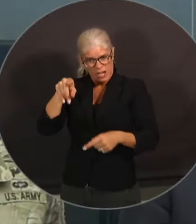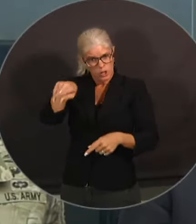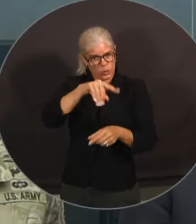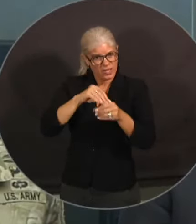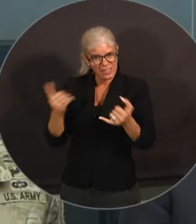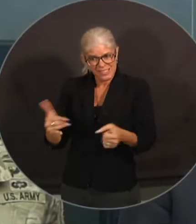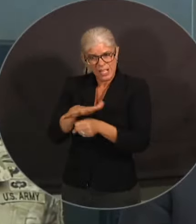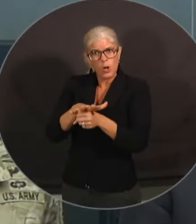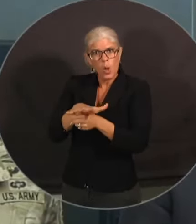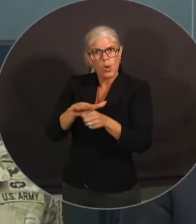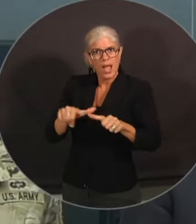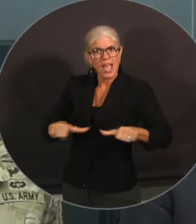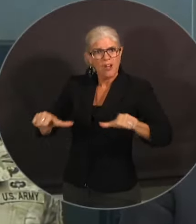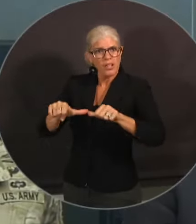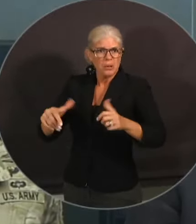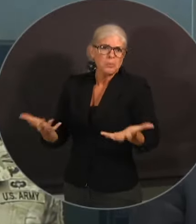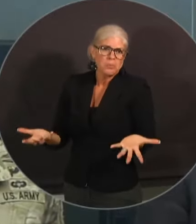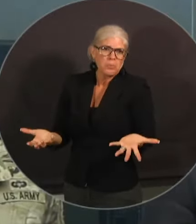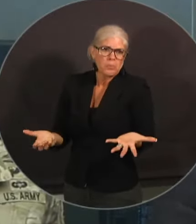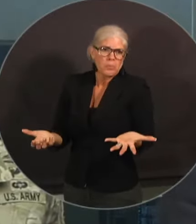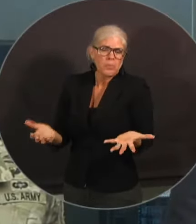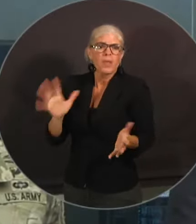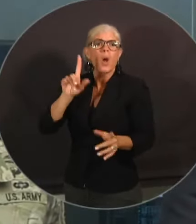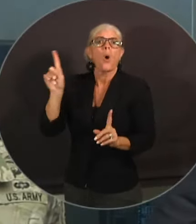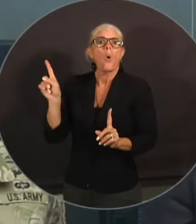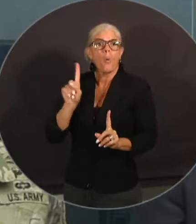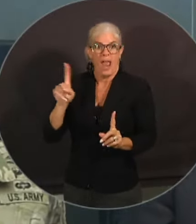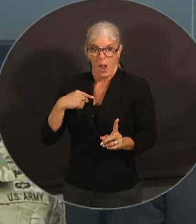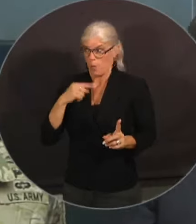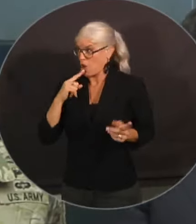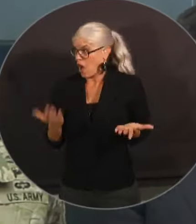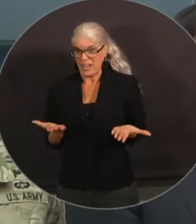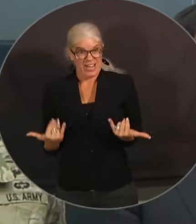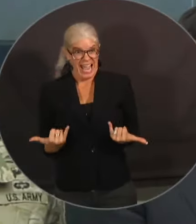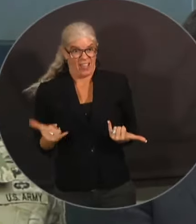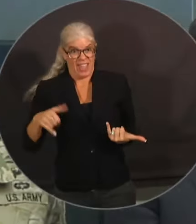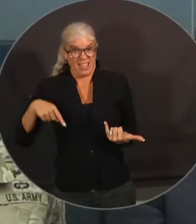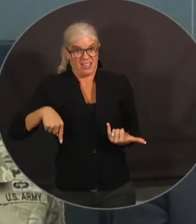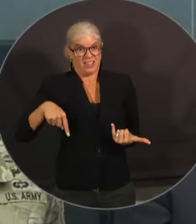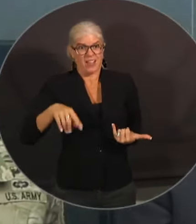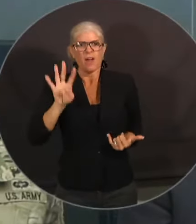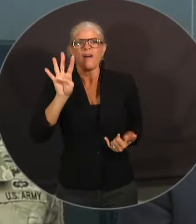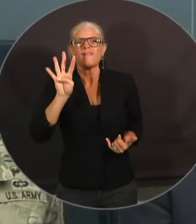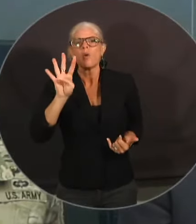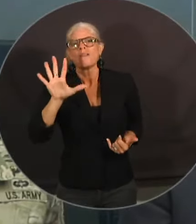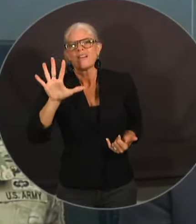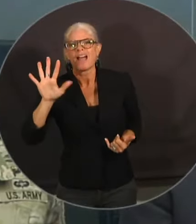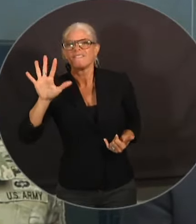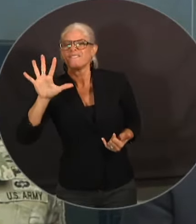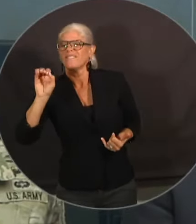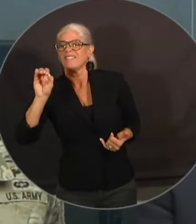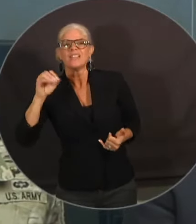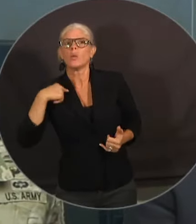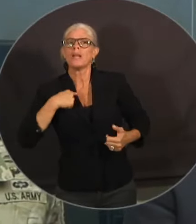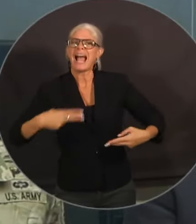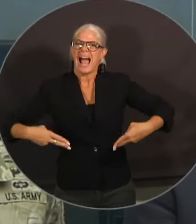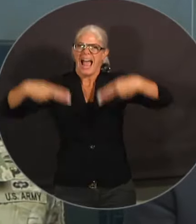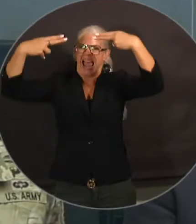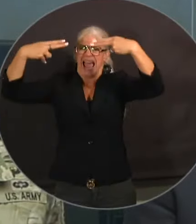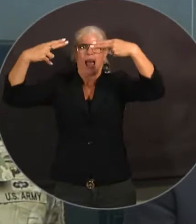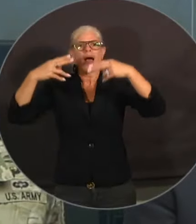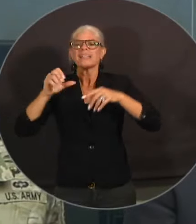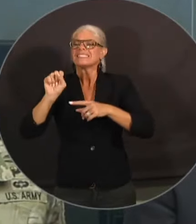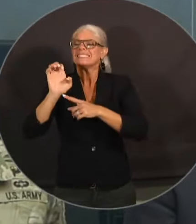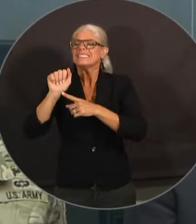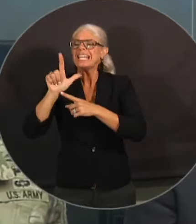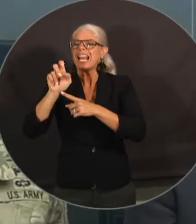on. Where we sit at right now is 45, 50 feet above sea level. We are not going to have storm surge impacts